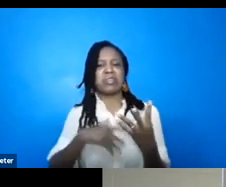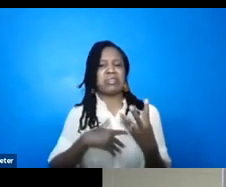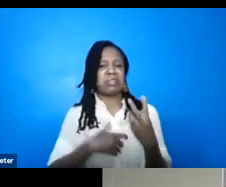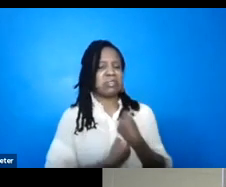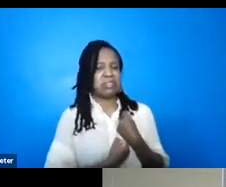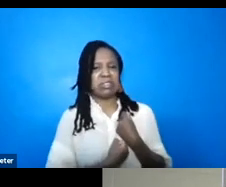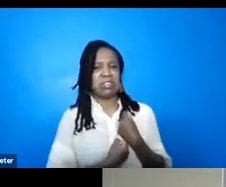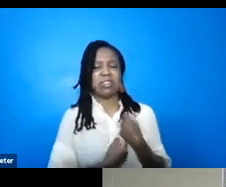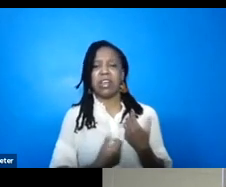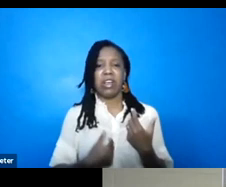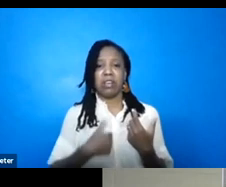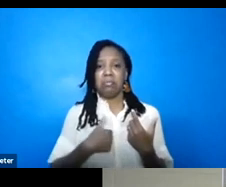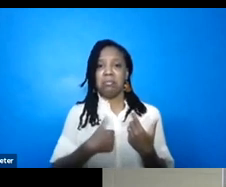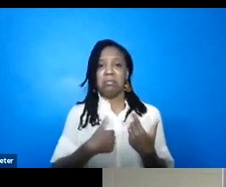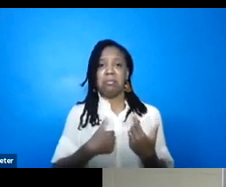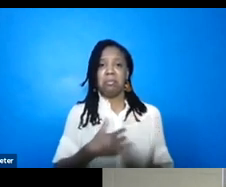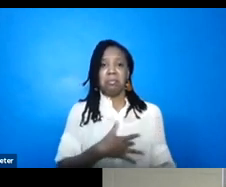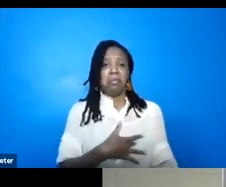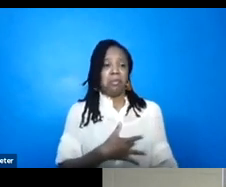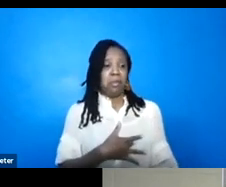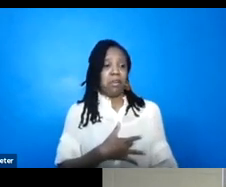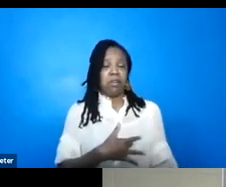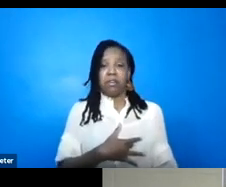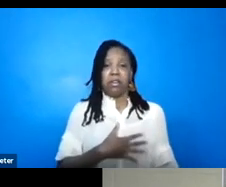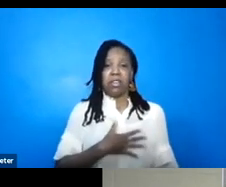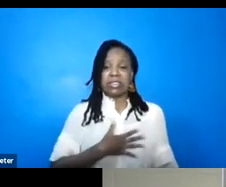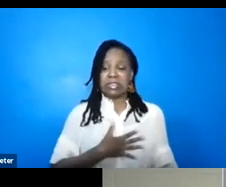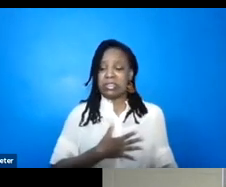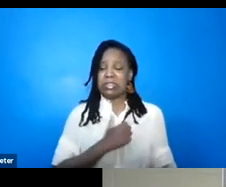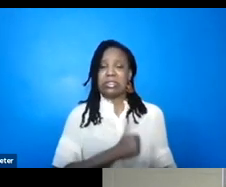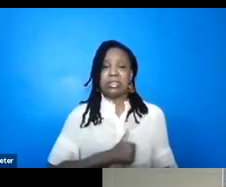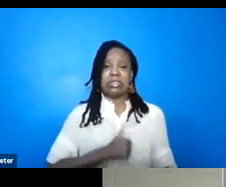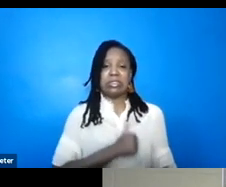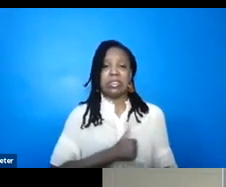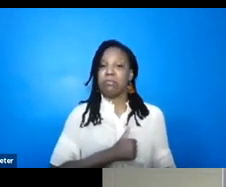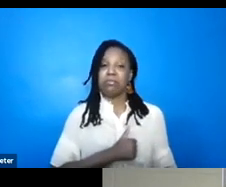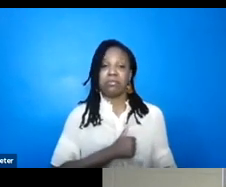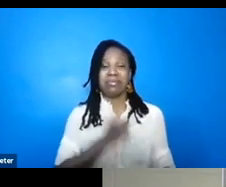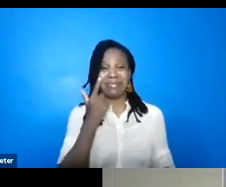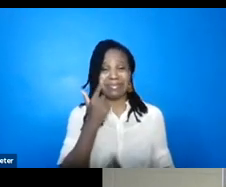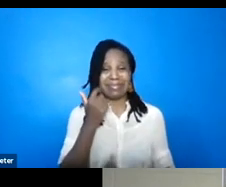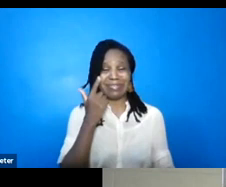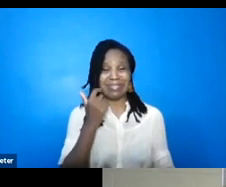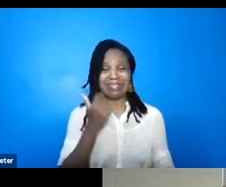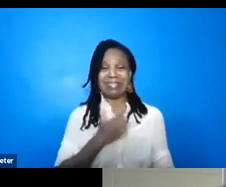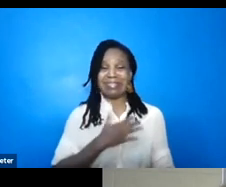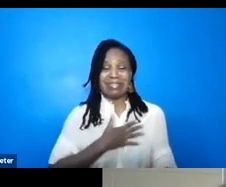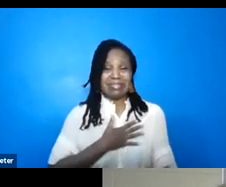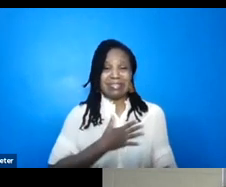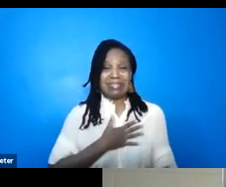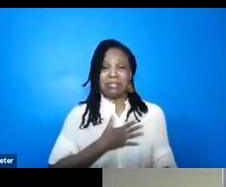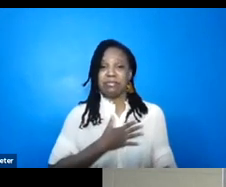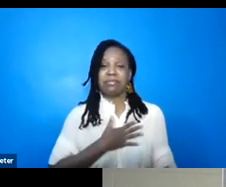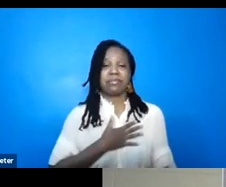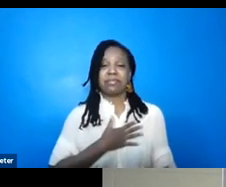heart and gave me a better perception of manhood. Then I remember sitting in class one day and I was teaching class and it was an emotional topic. And I remember